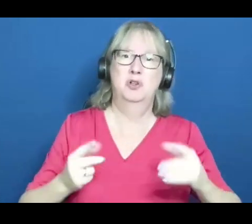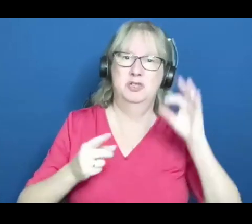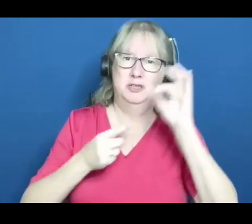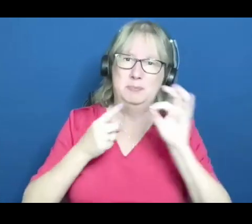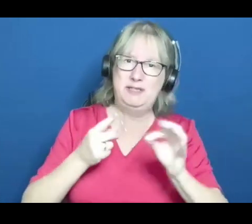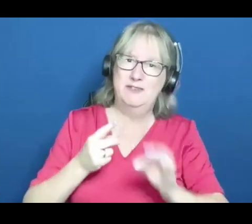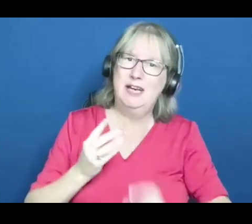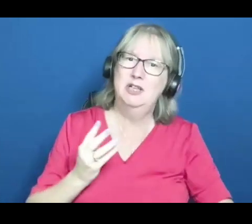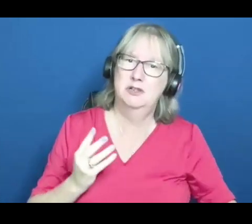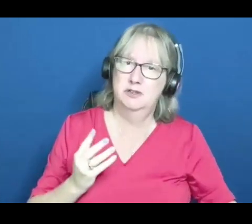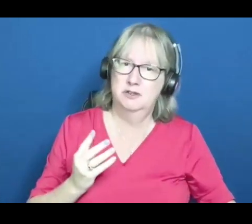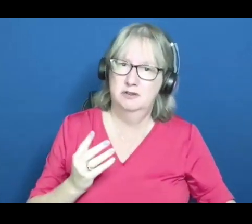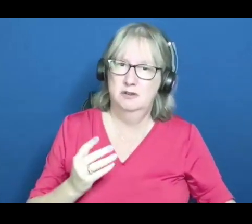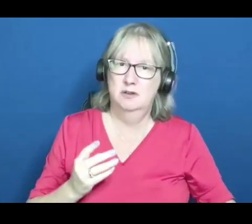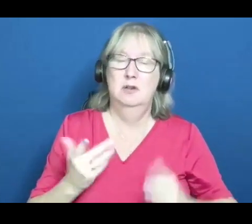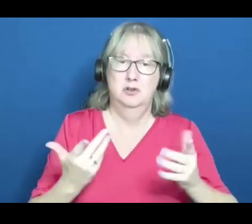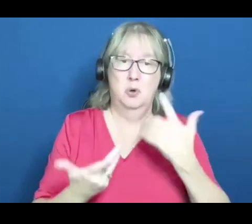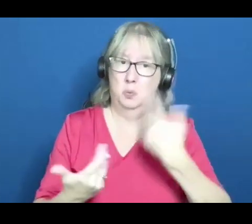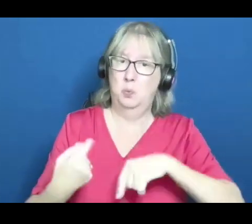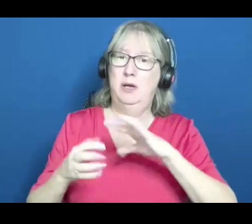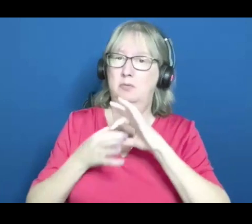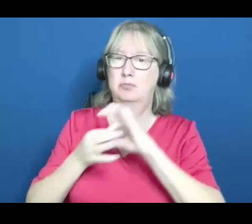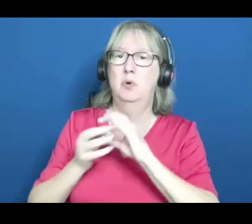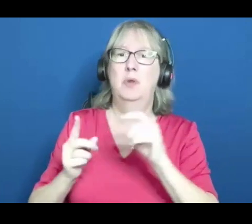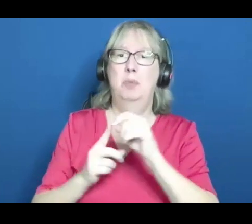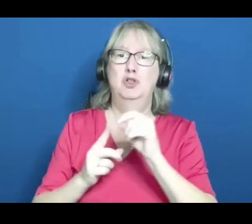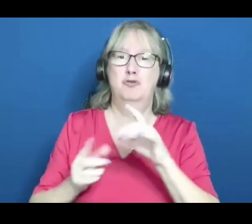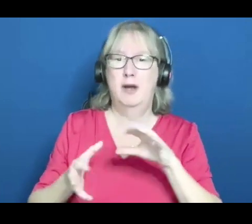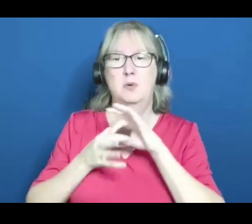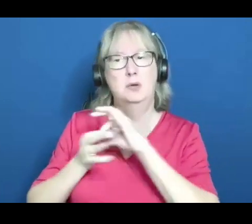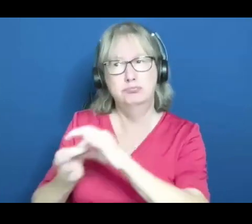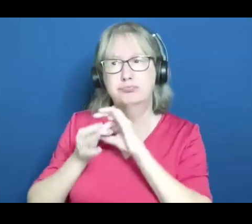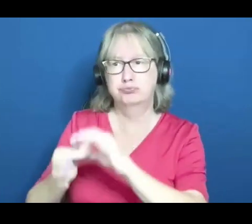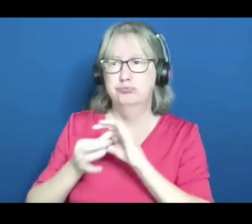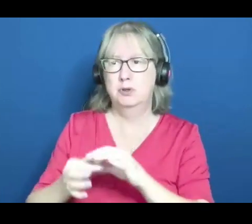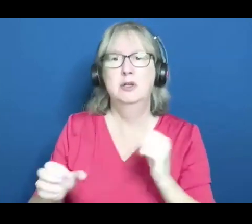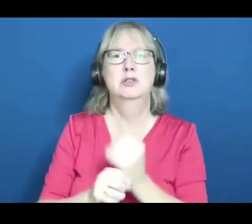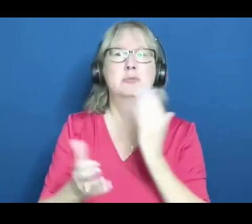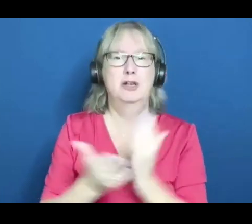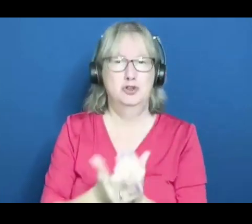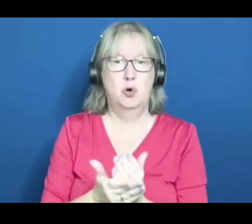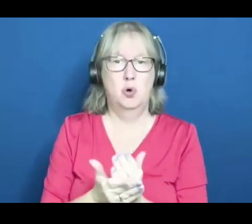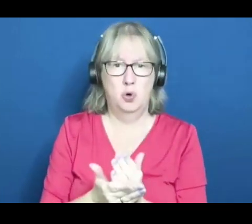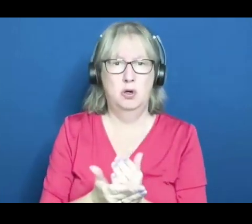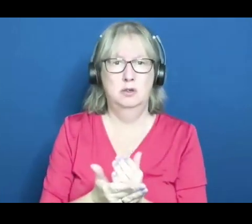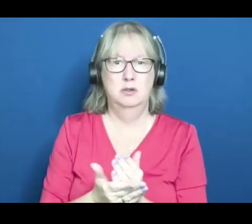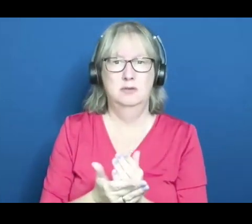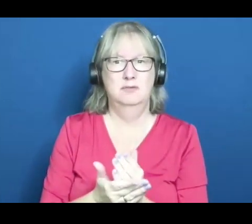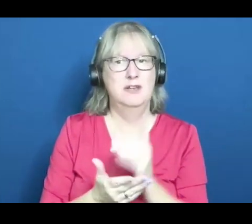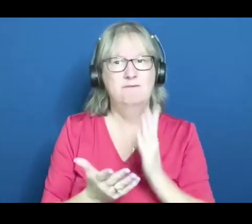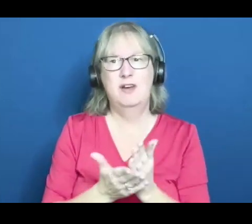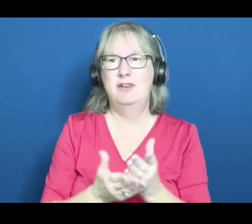work, as I say, very closely with Posturite to make sure that it works in a very slick